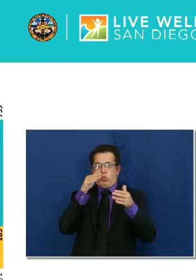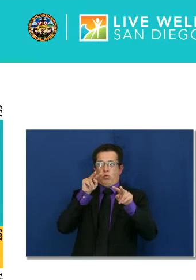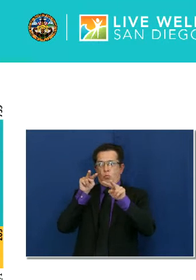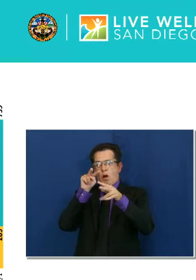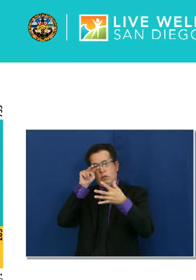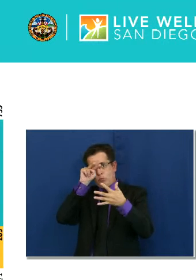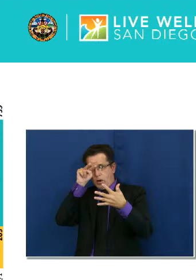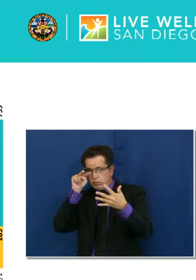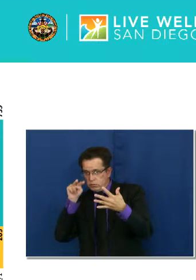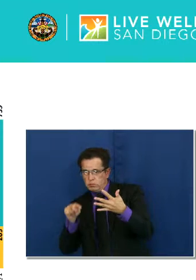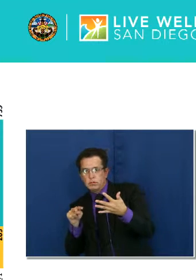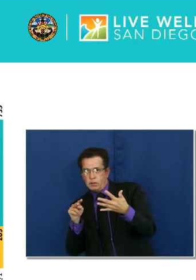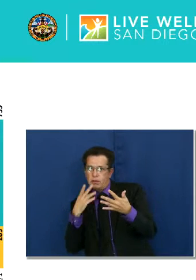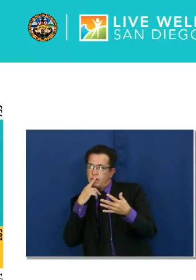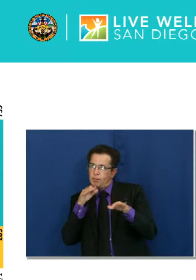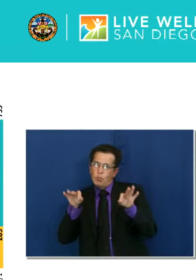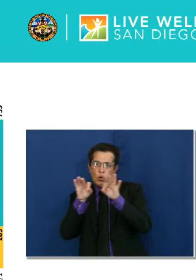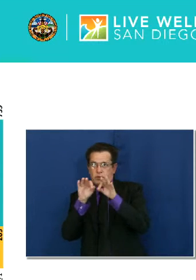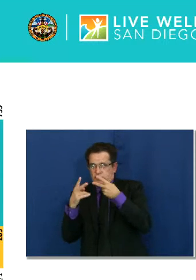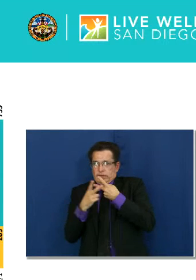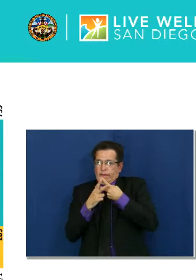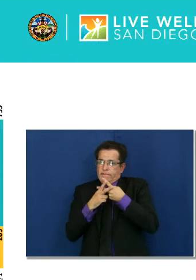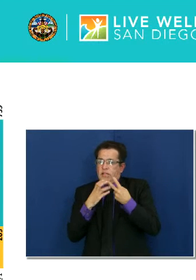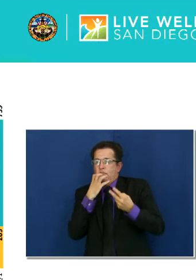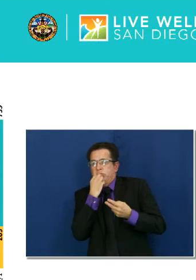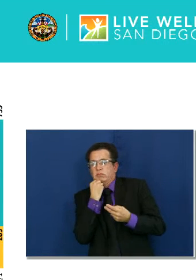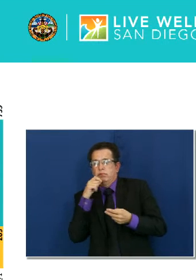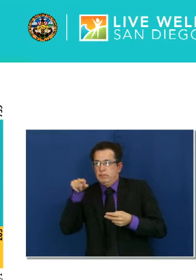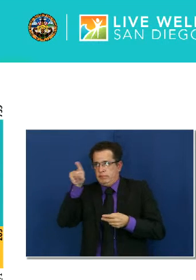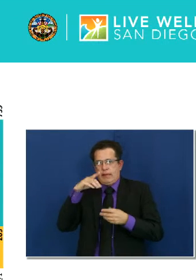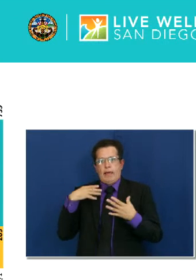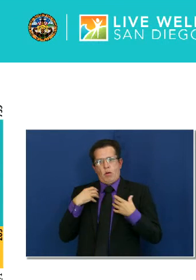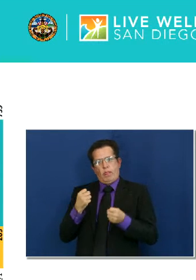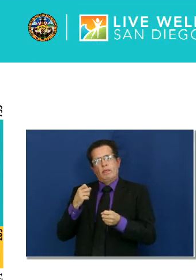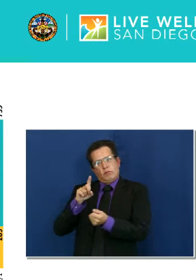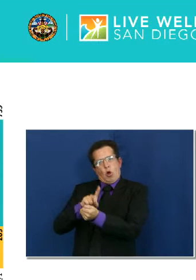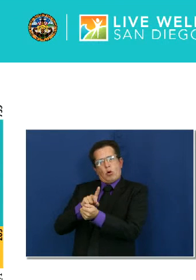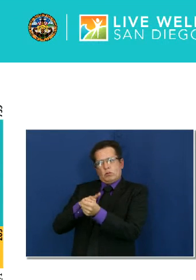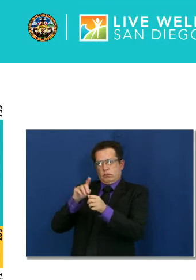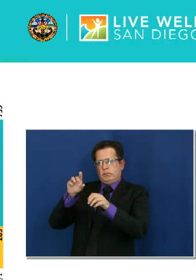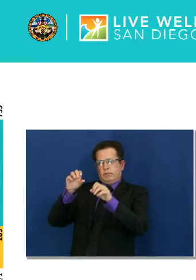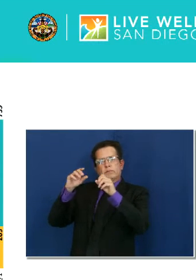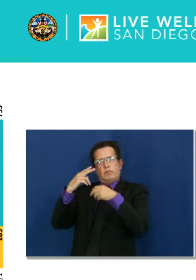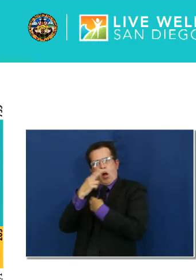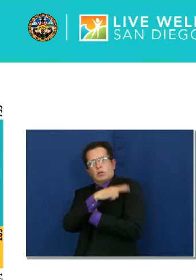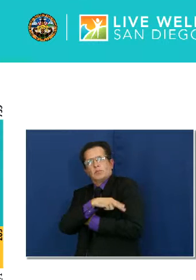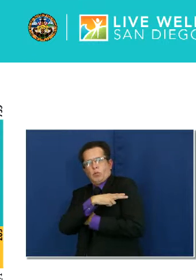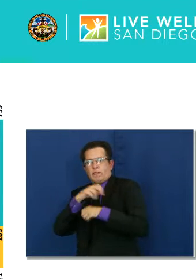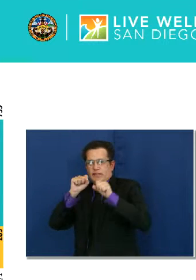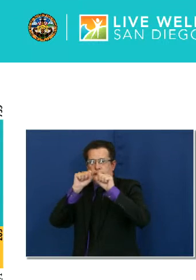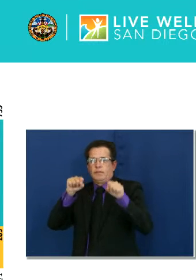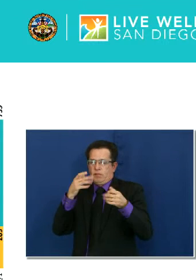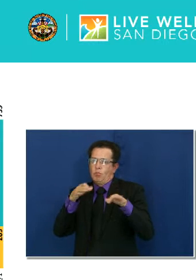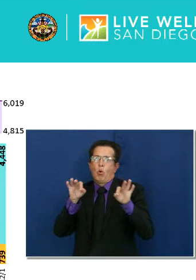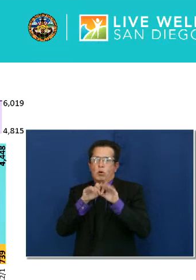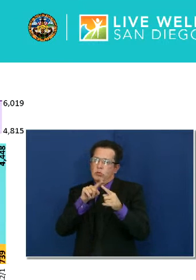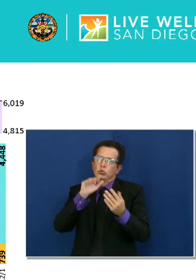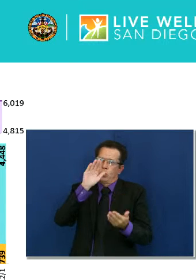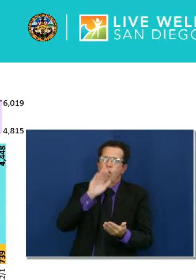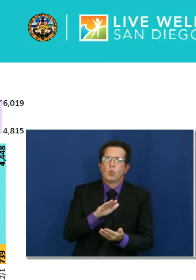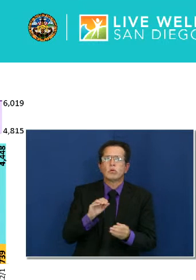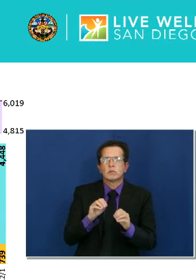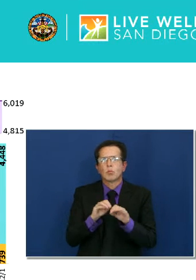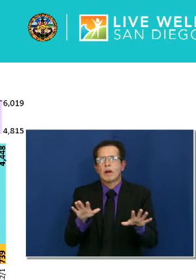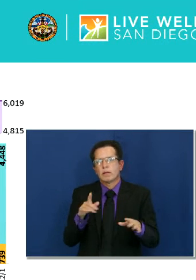and intention, is to preserve the integrity of our healthcare system. And that's why we continue to implore the public to help us slow the spread. The next slide you will